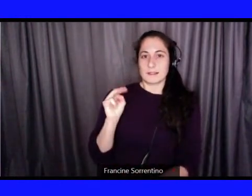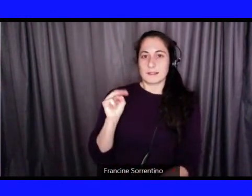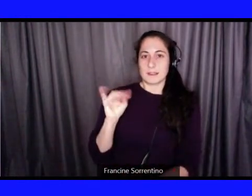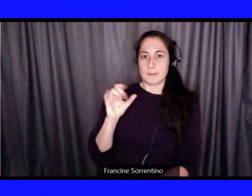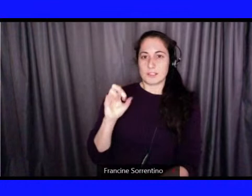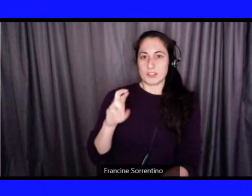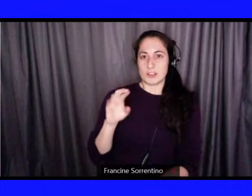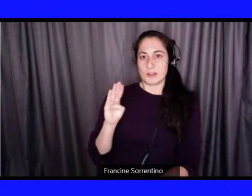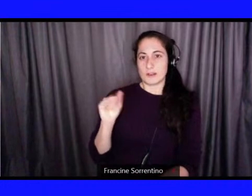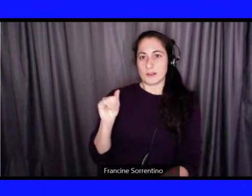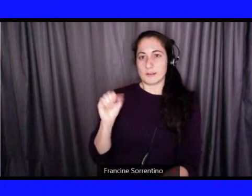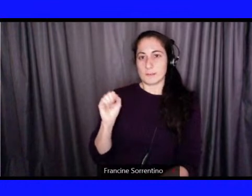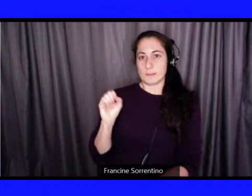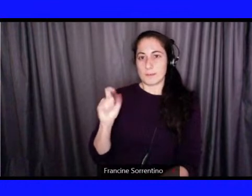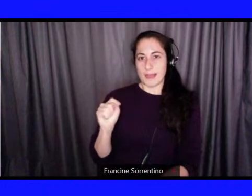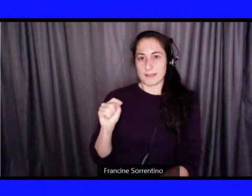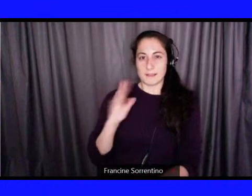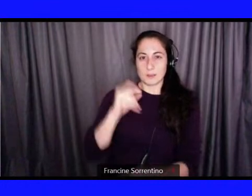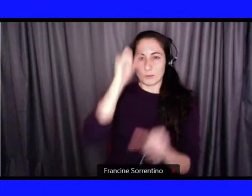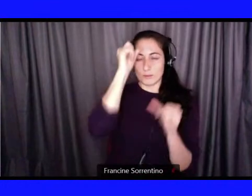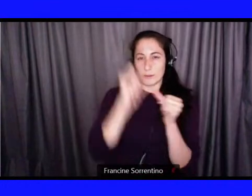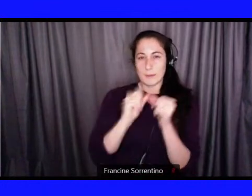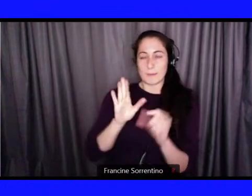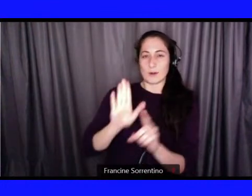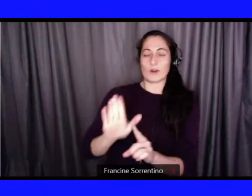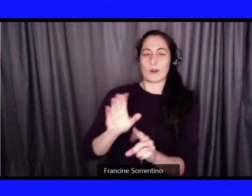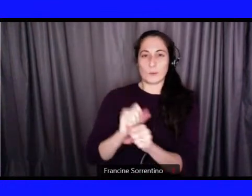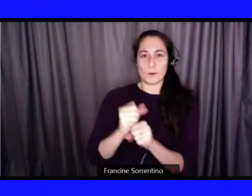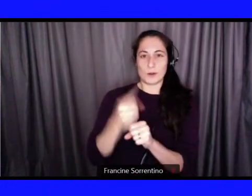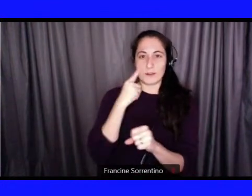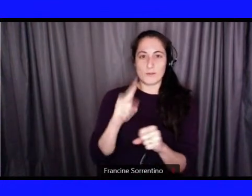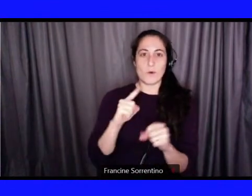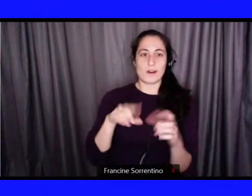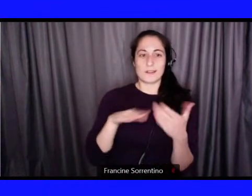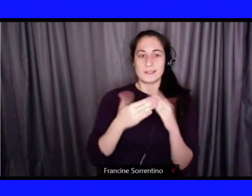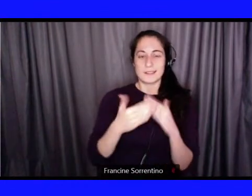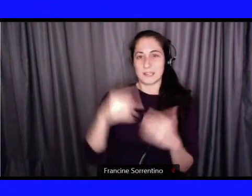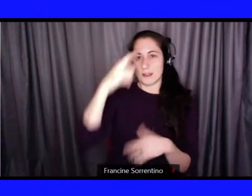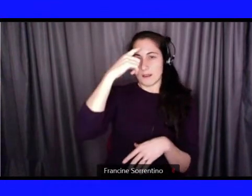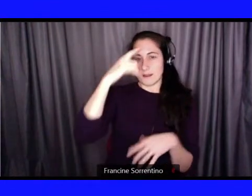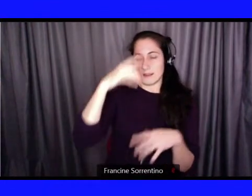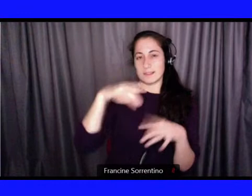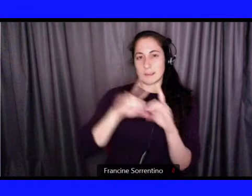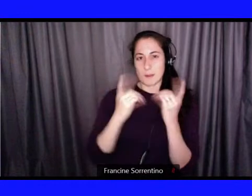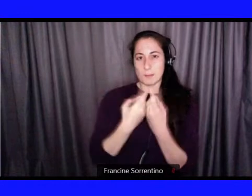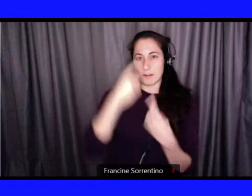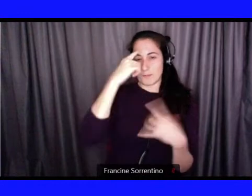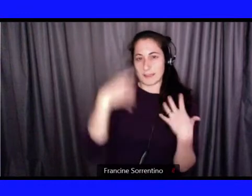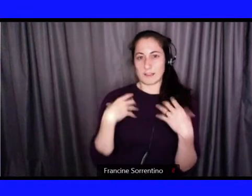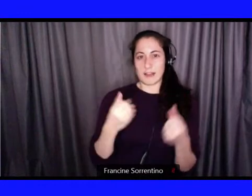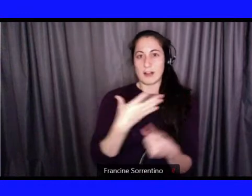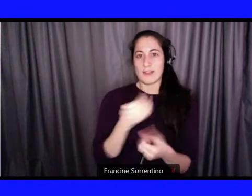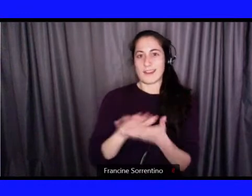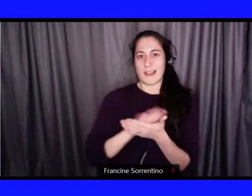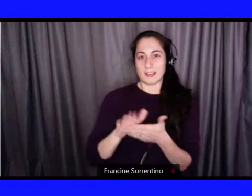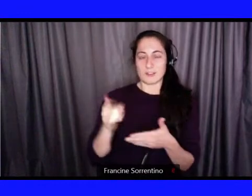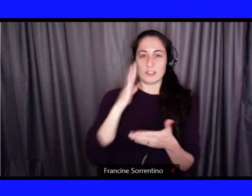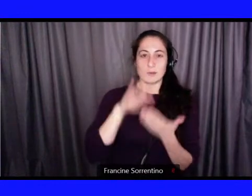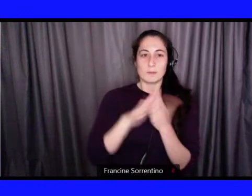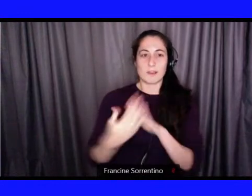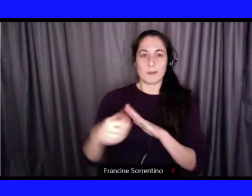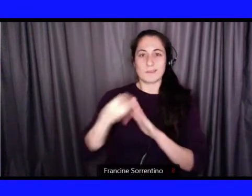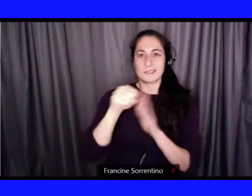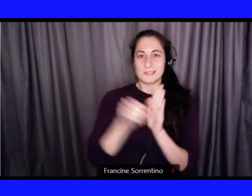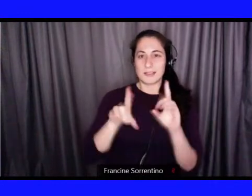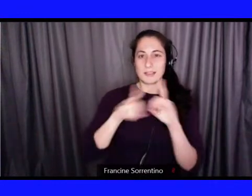officially in January. We and others have already begun the work, though. We have started to set up meetings with key